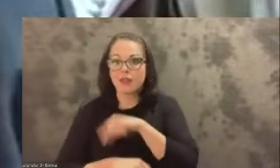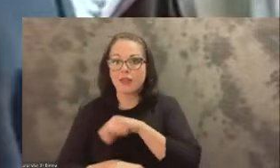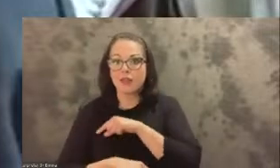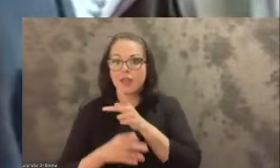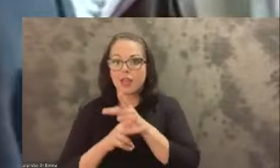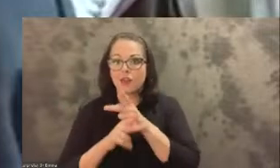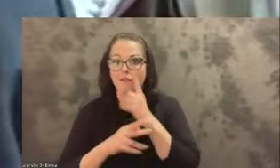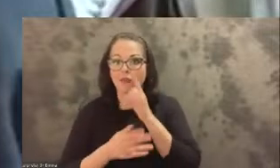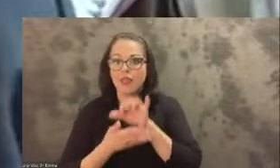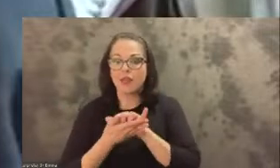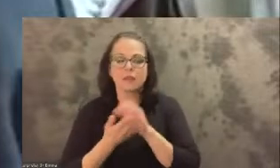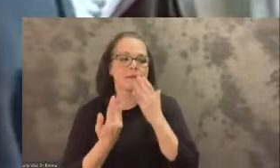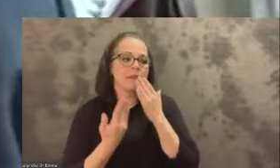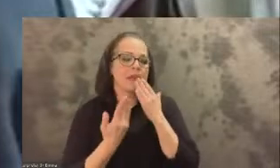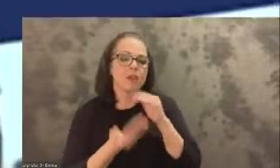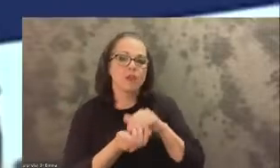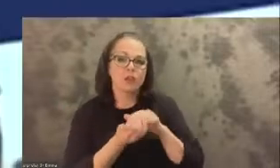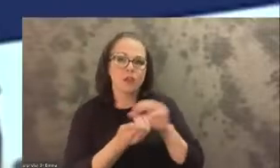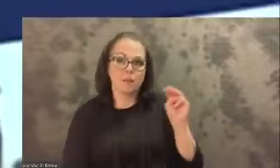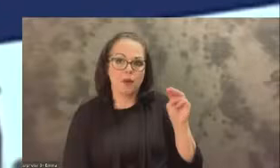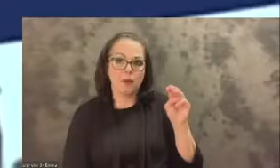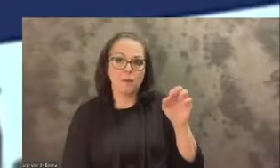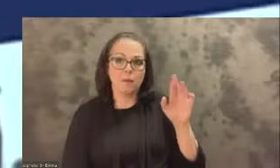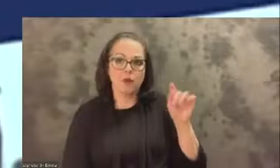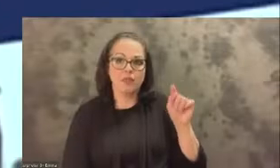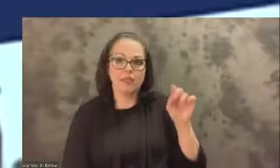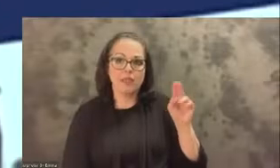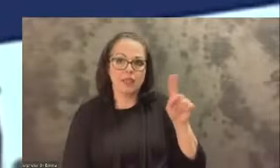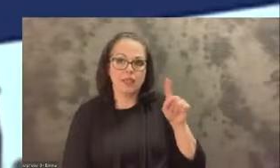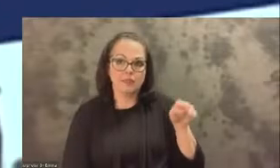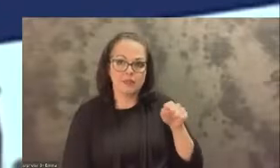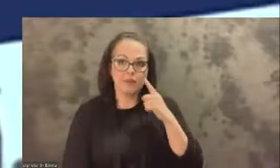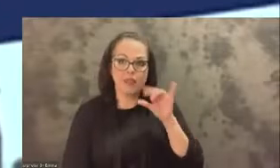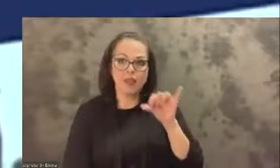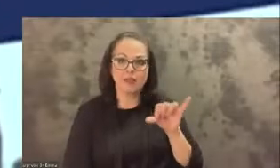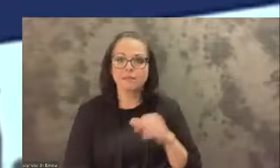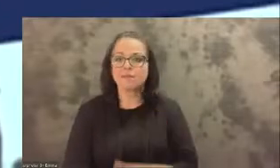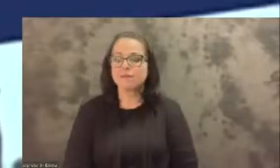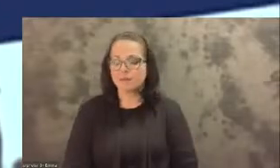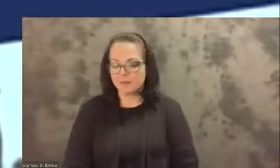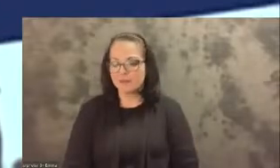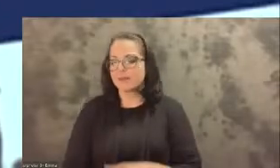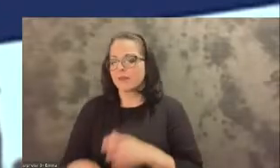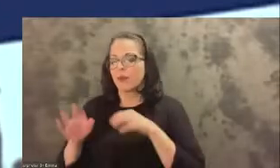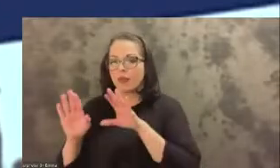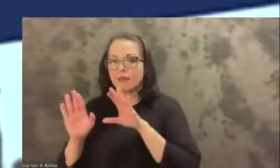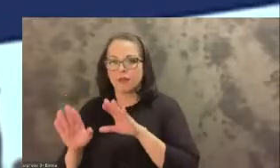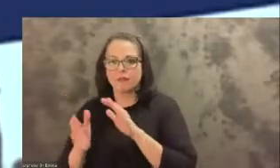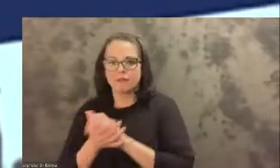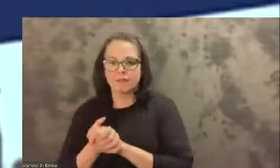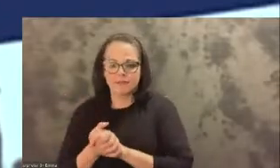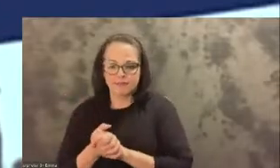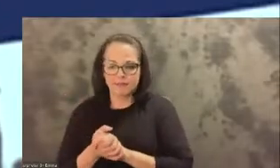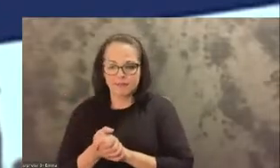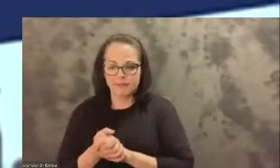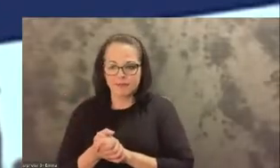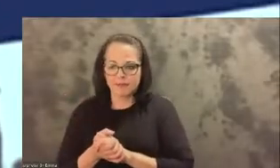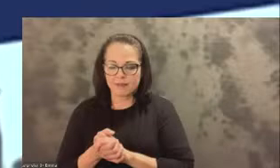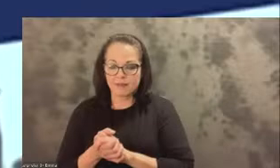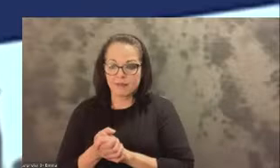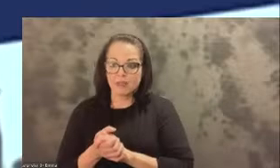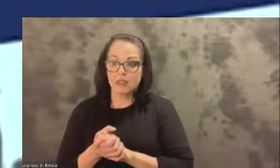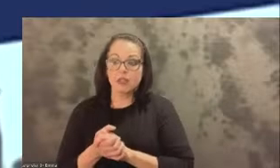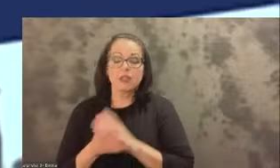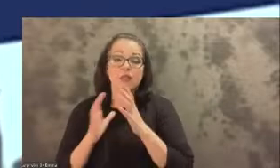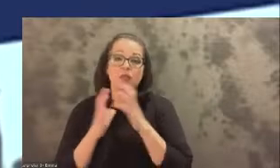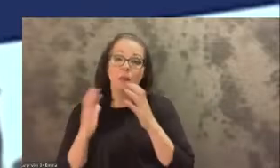Thank you, Dr. Martinez, for lifting that up as well. Wonderful. Great. So much